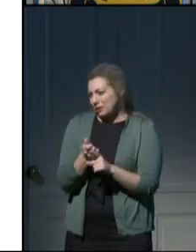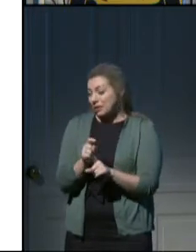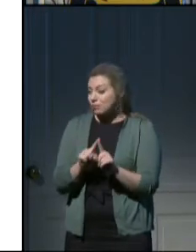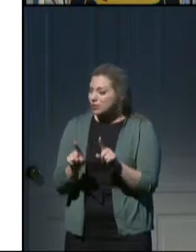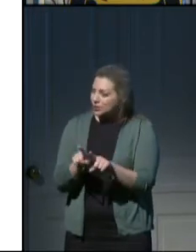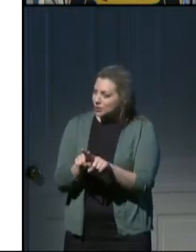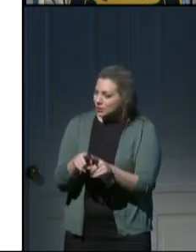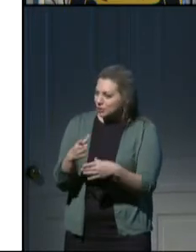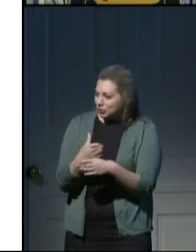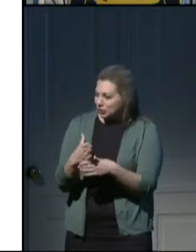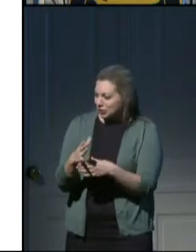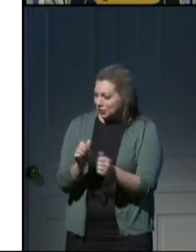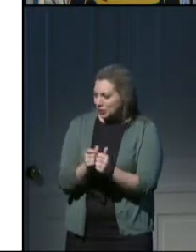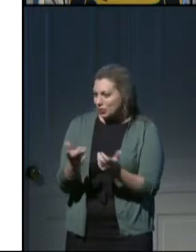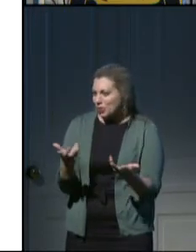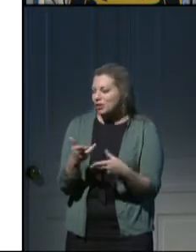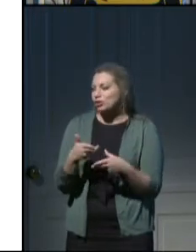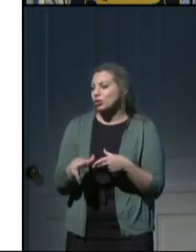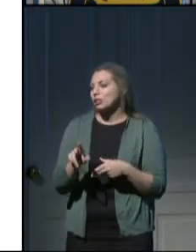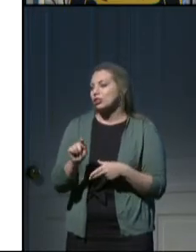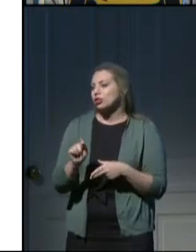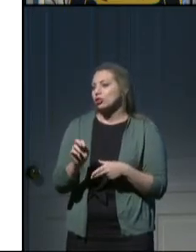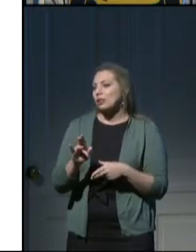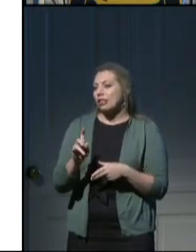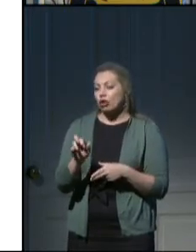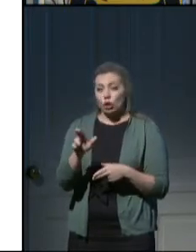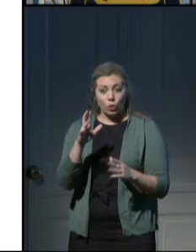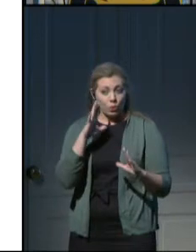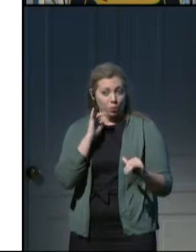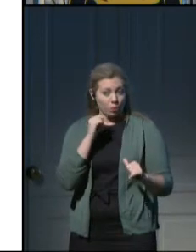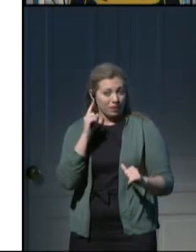share with you a very quick trailer. Hopefully the volume is up.